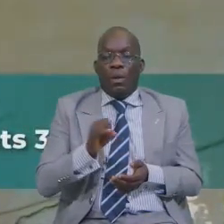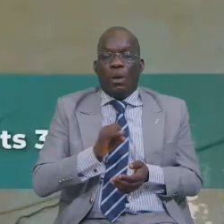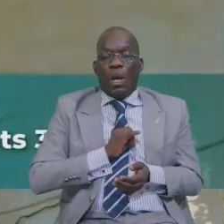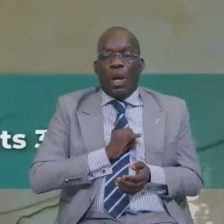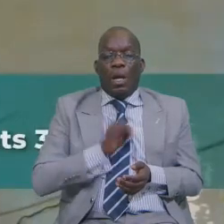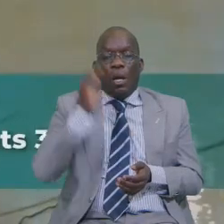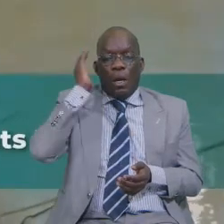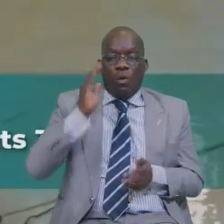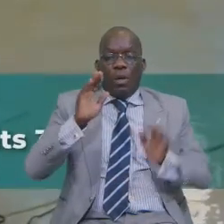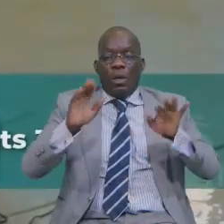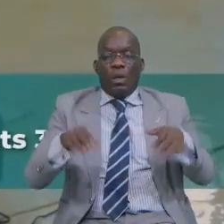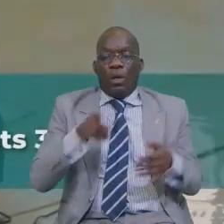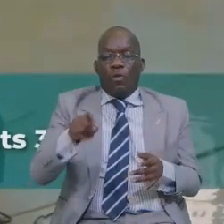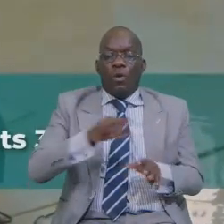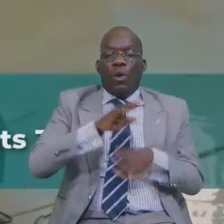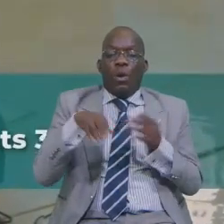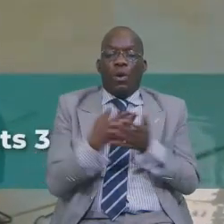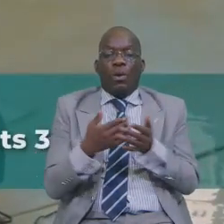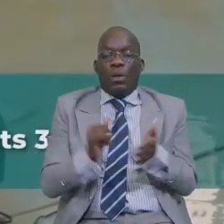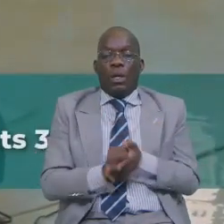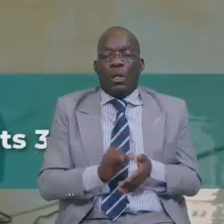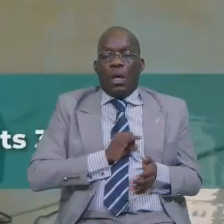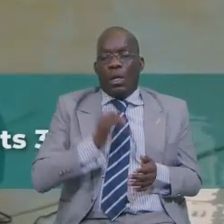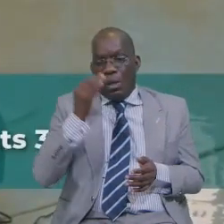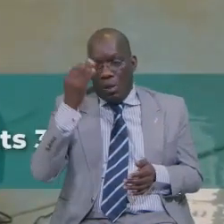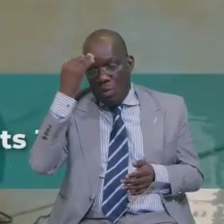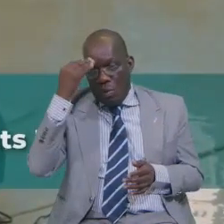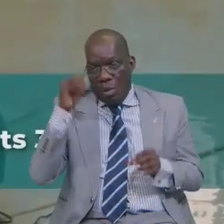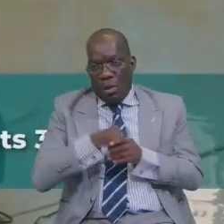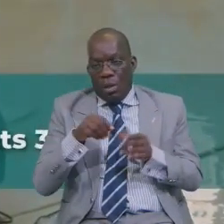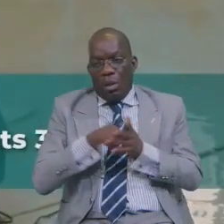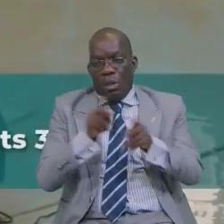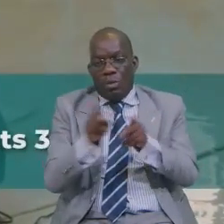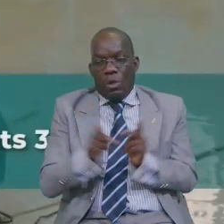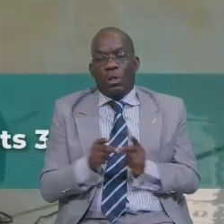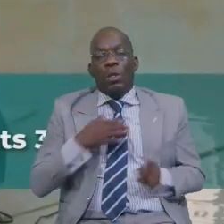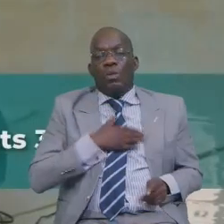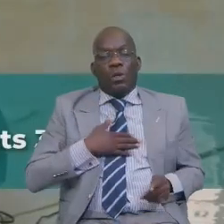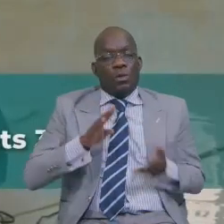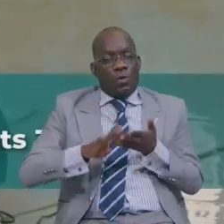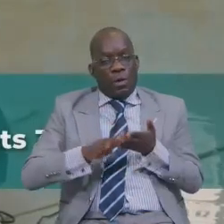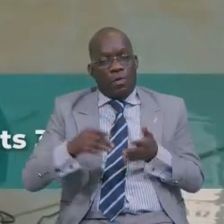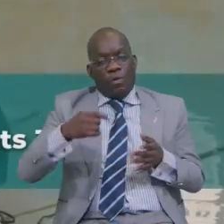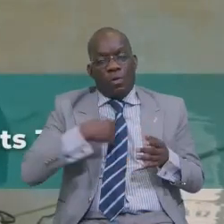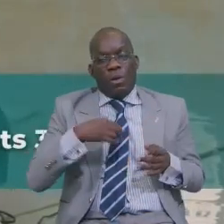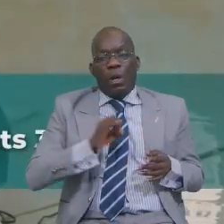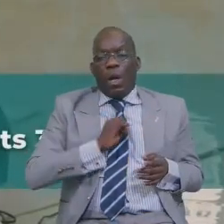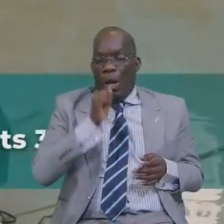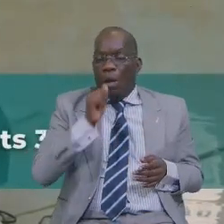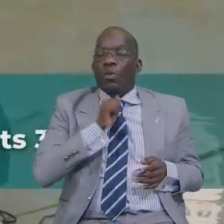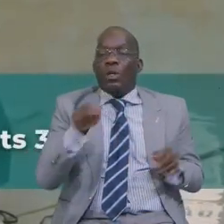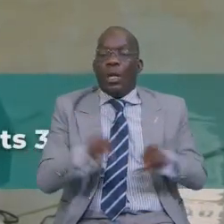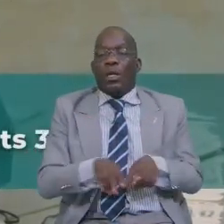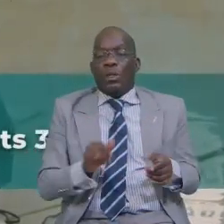know in this verse. Please bear with me. I am not like Pastor so and so.